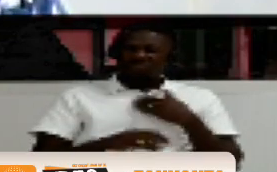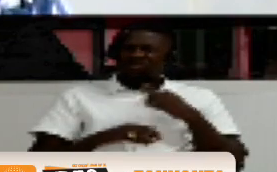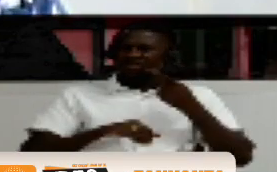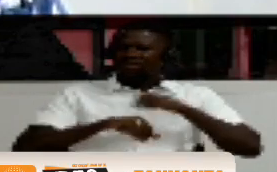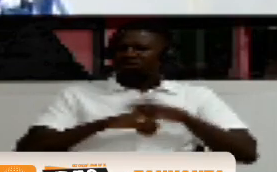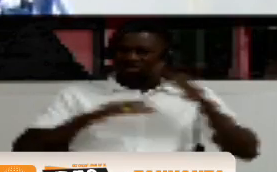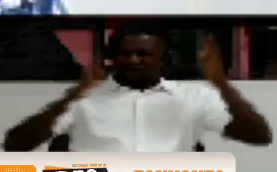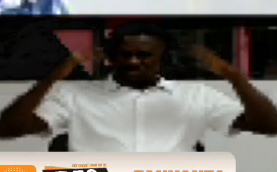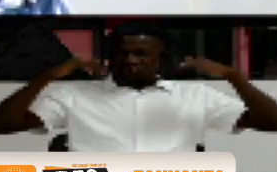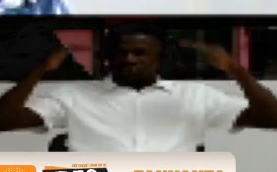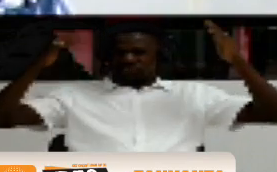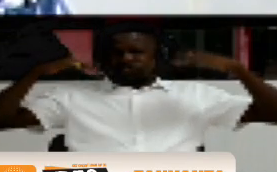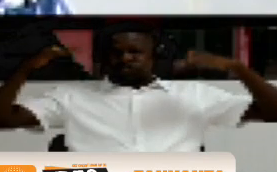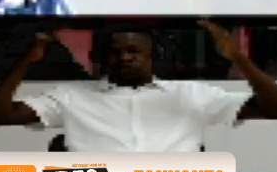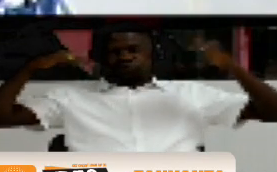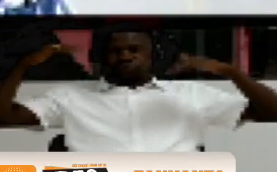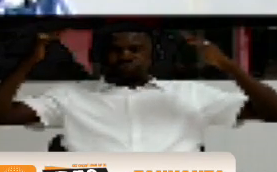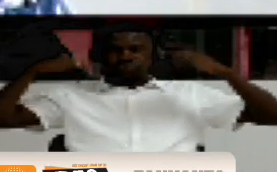raining.